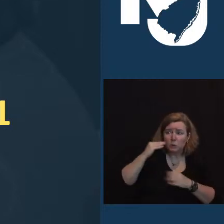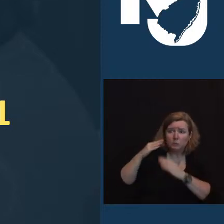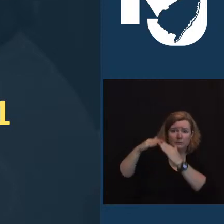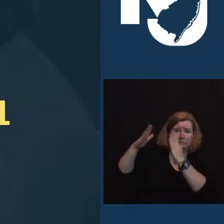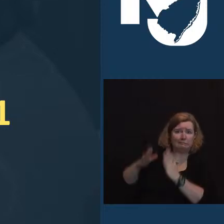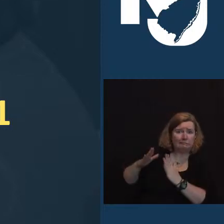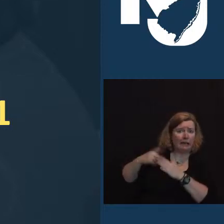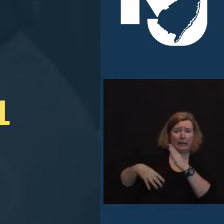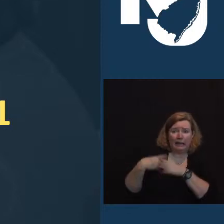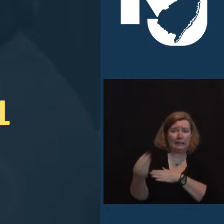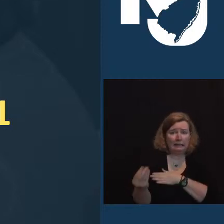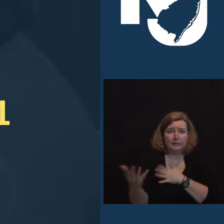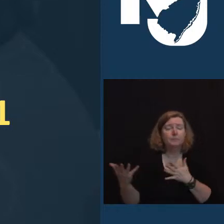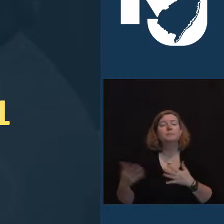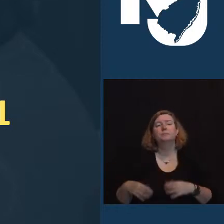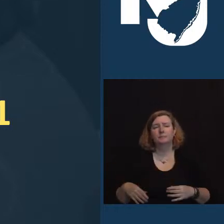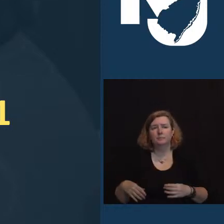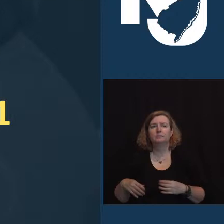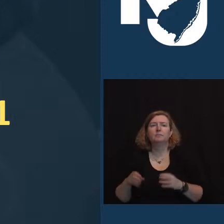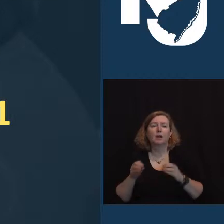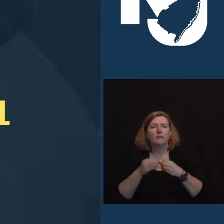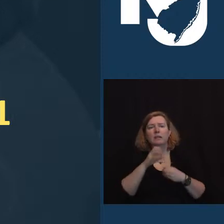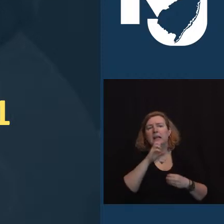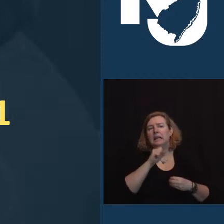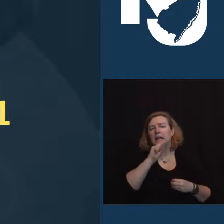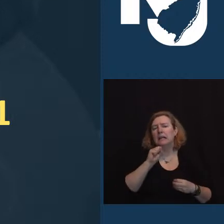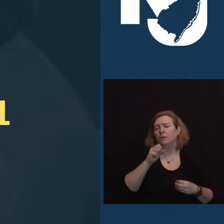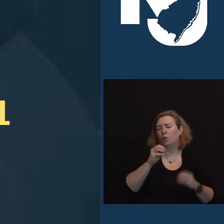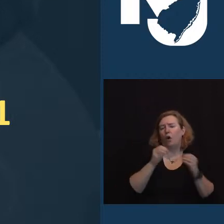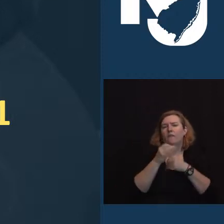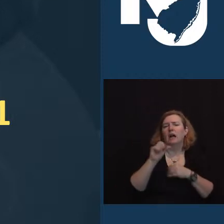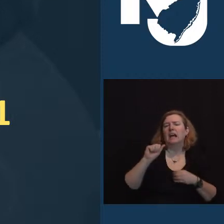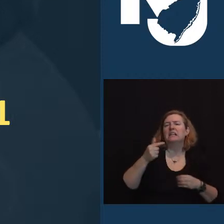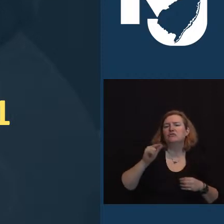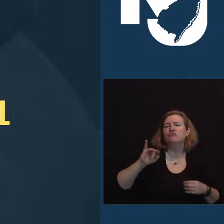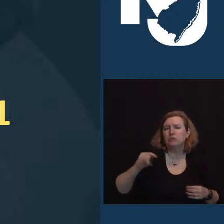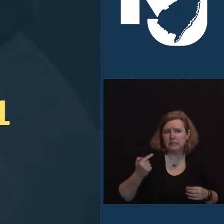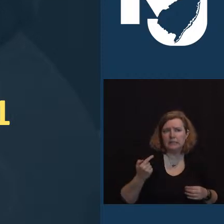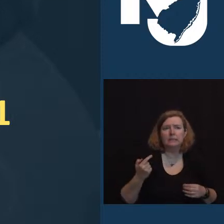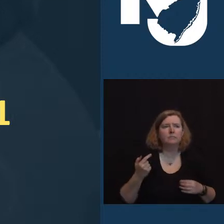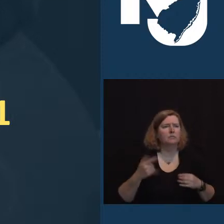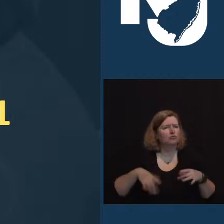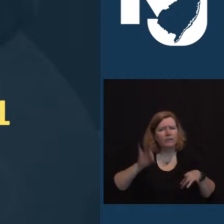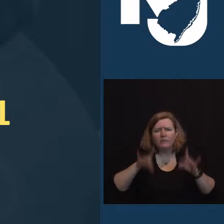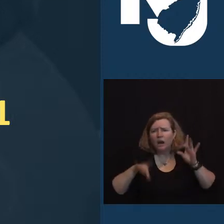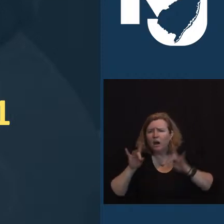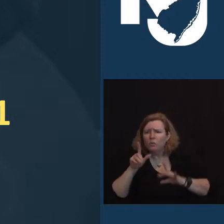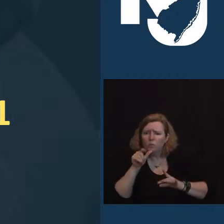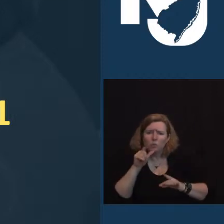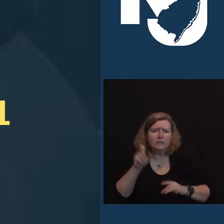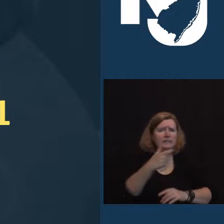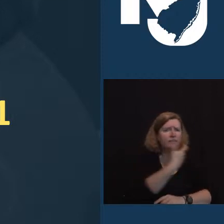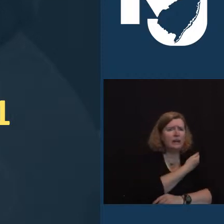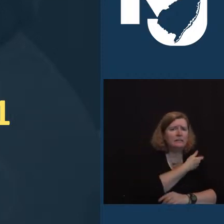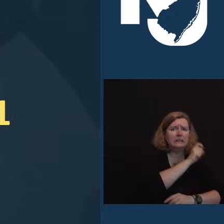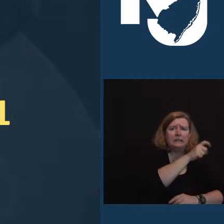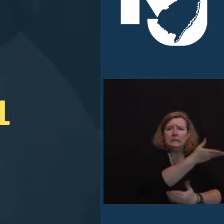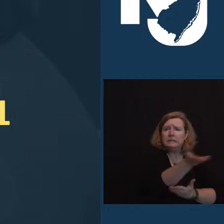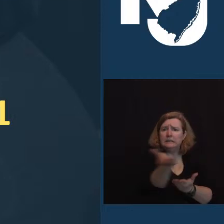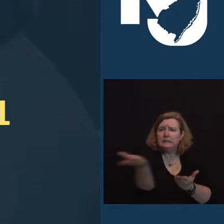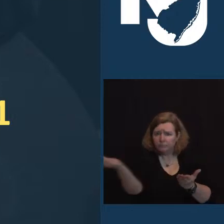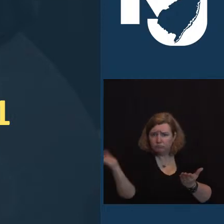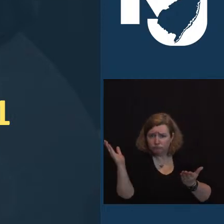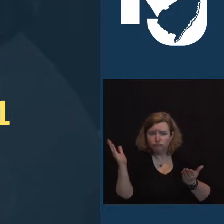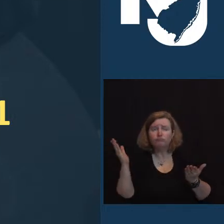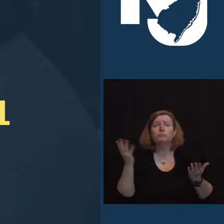been coordinating with county health departments to identify those in need of vaccination and support these efforts. Through